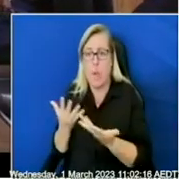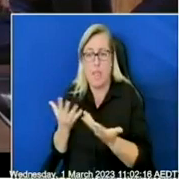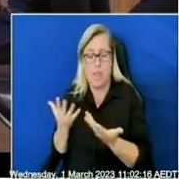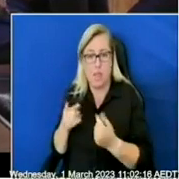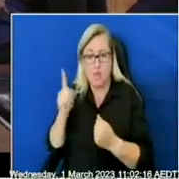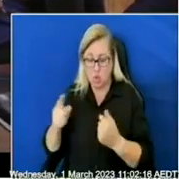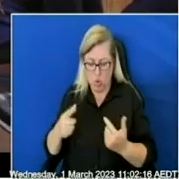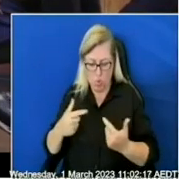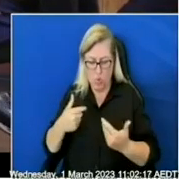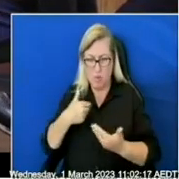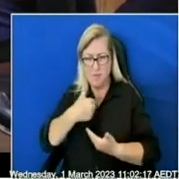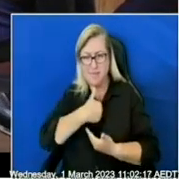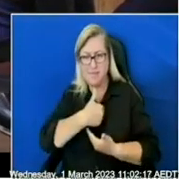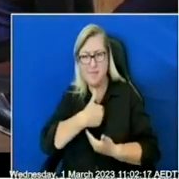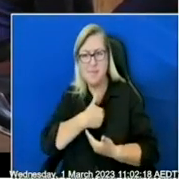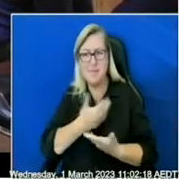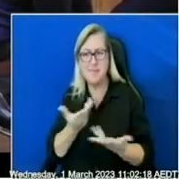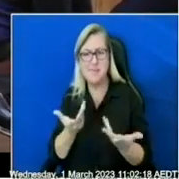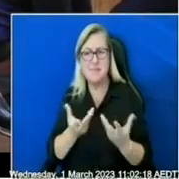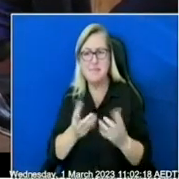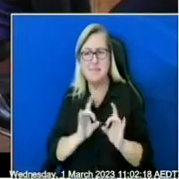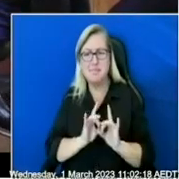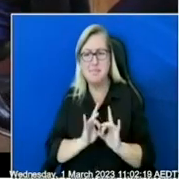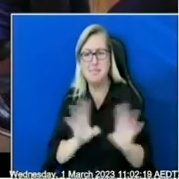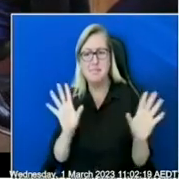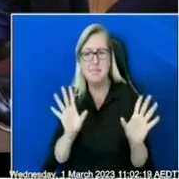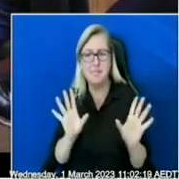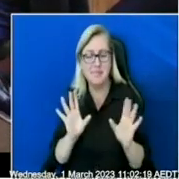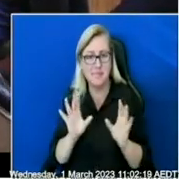But they didn't have, you know...